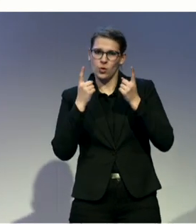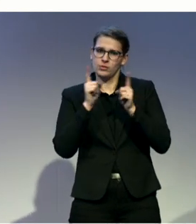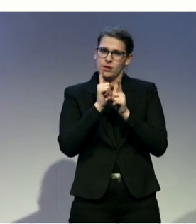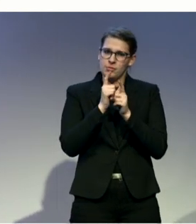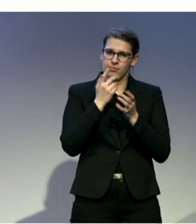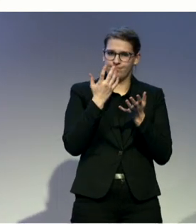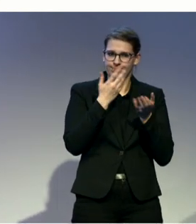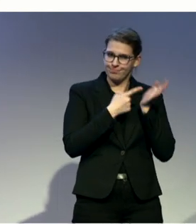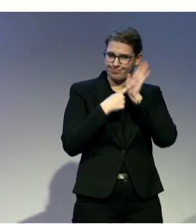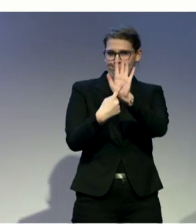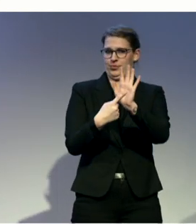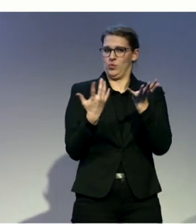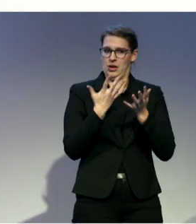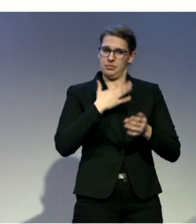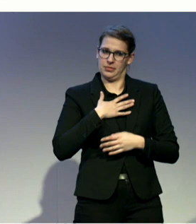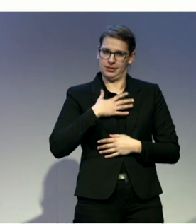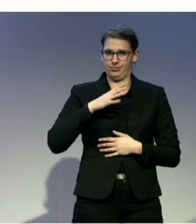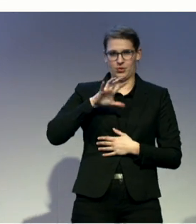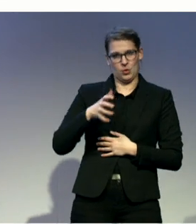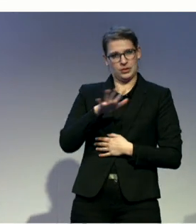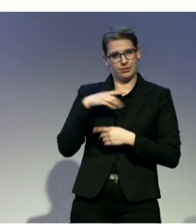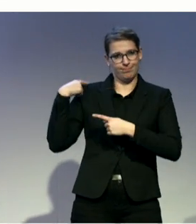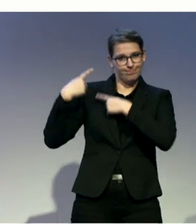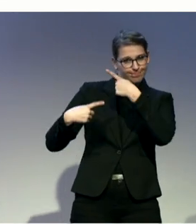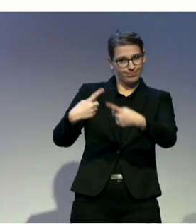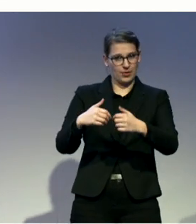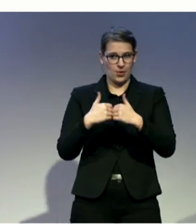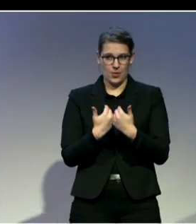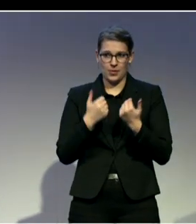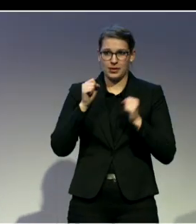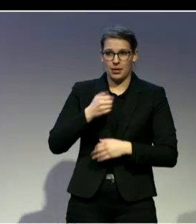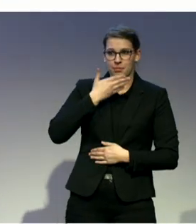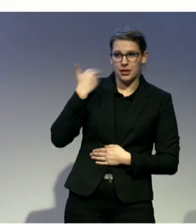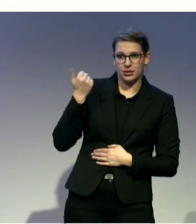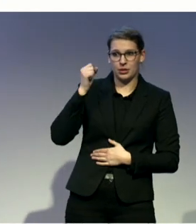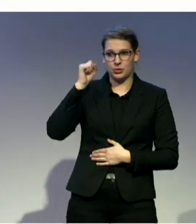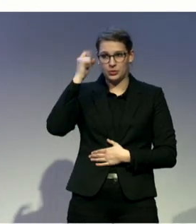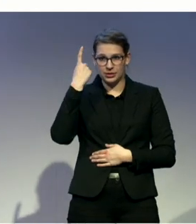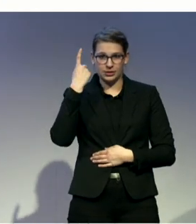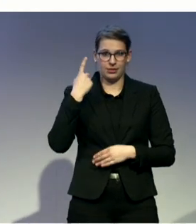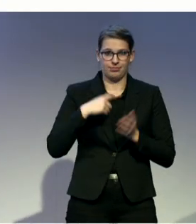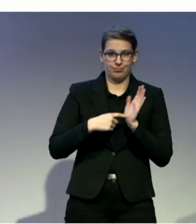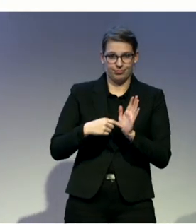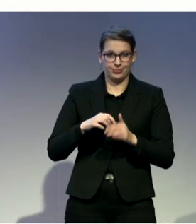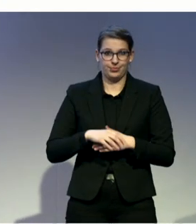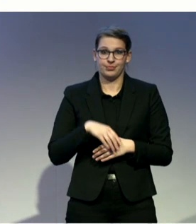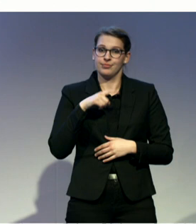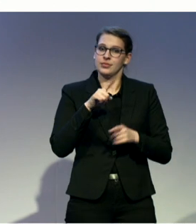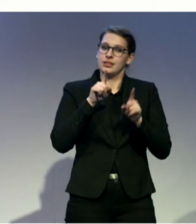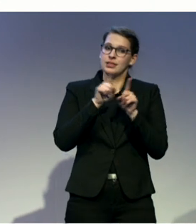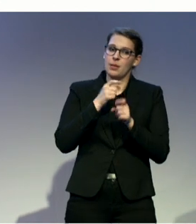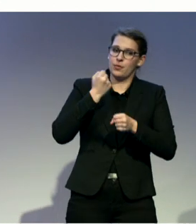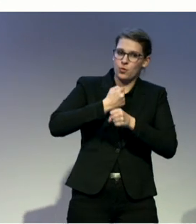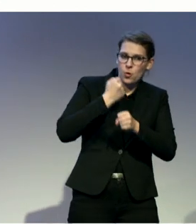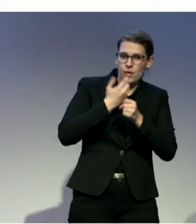have a deeper understanding about the context we are operating in. Currently, there are,